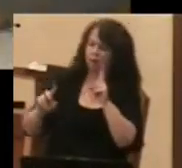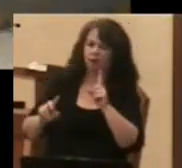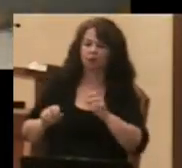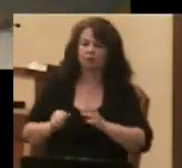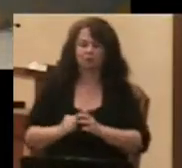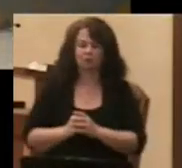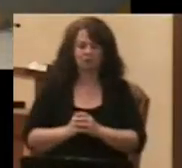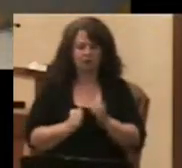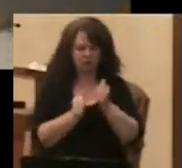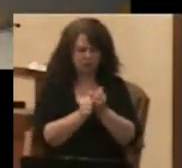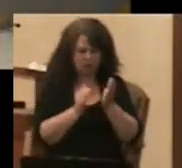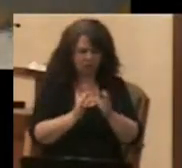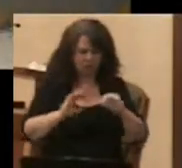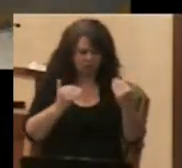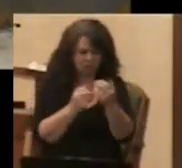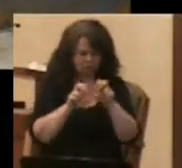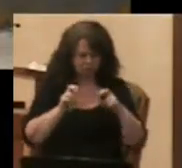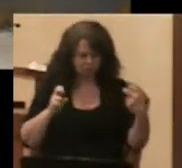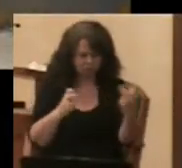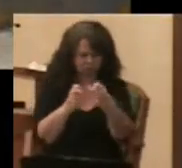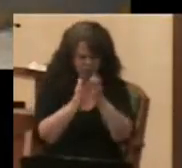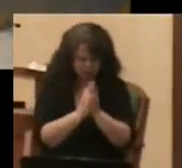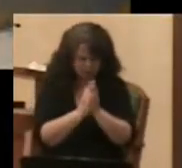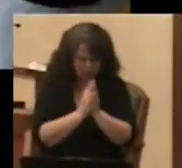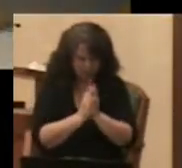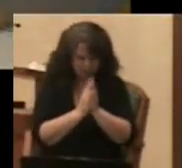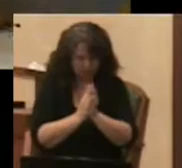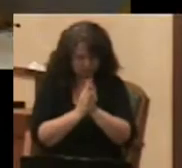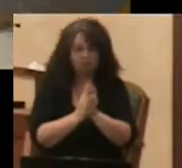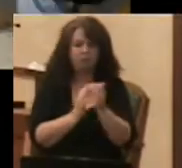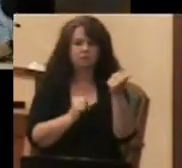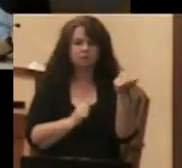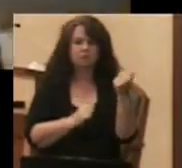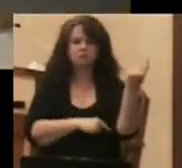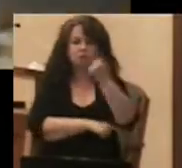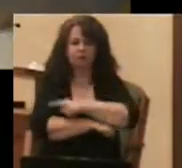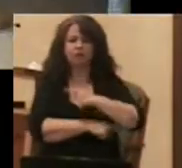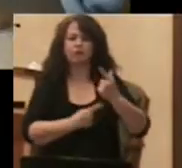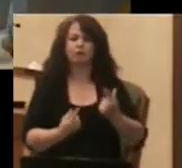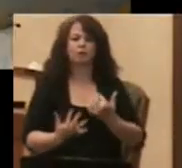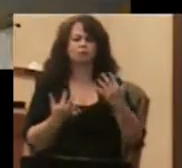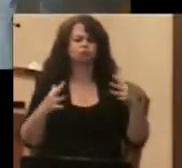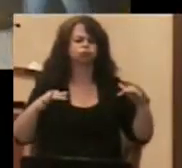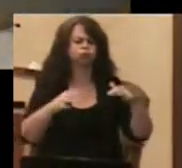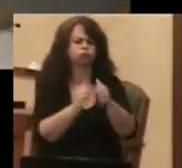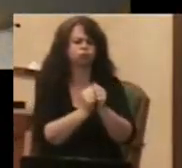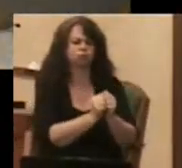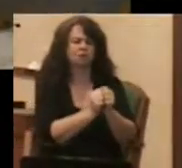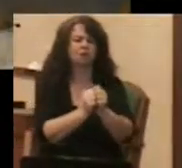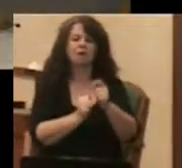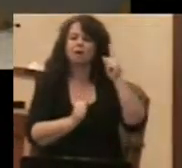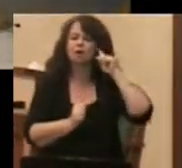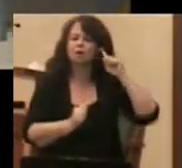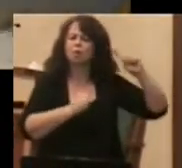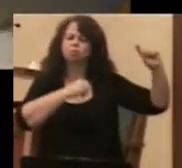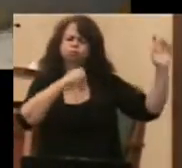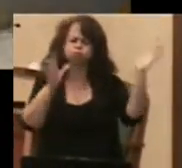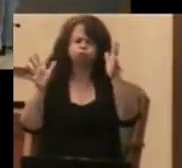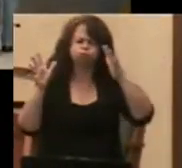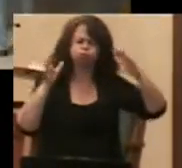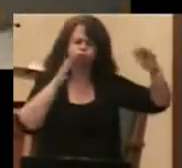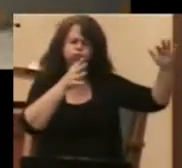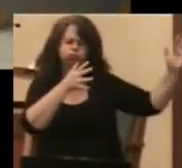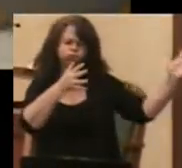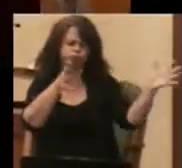disciples waited and prayed. 10 days later, they were gathered, and a sound like a violent wind came from heaven and filled